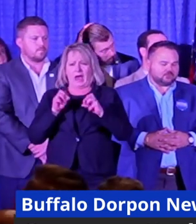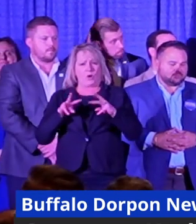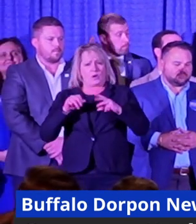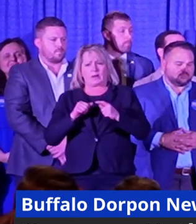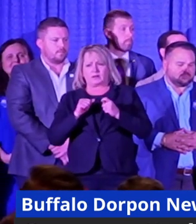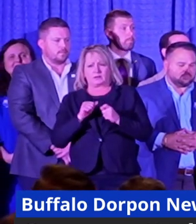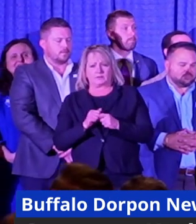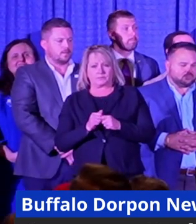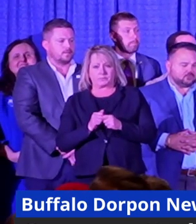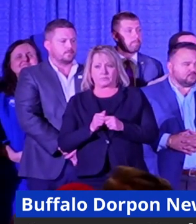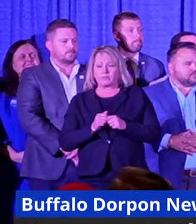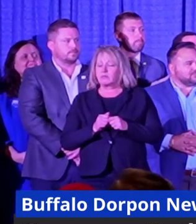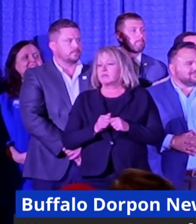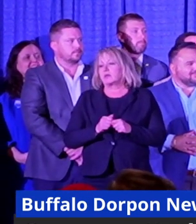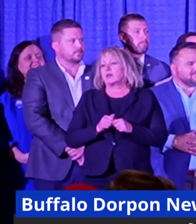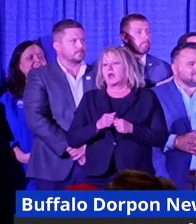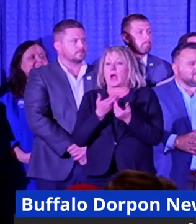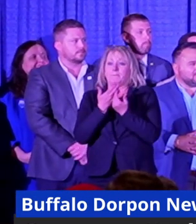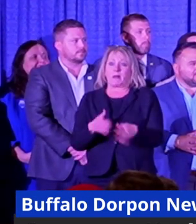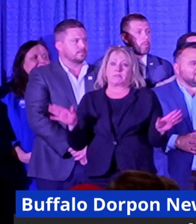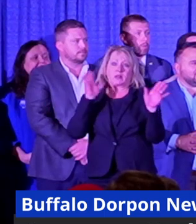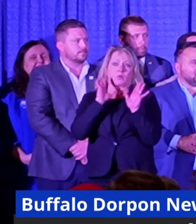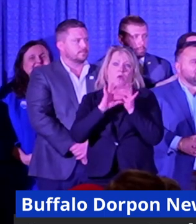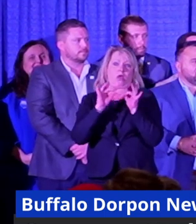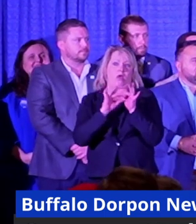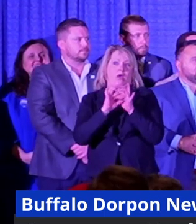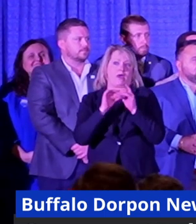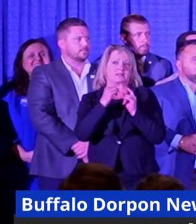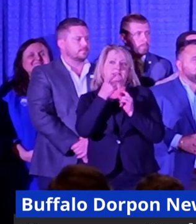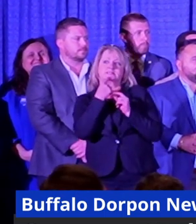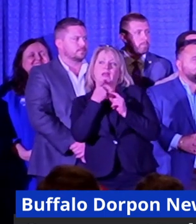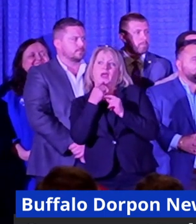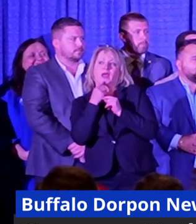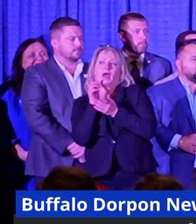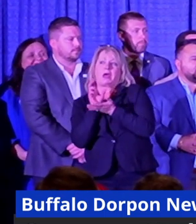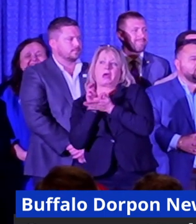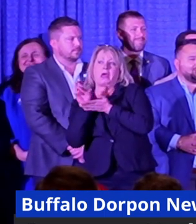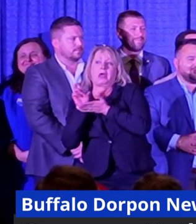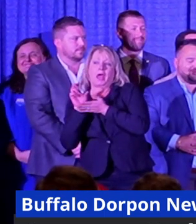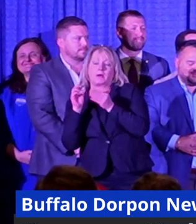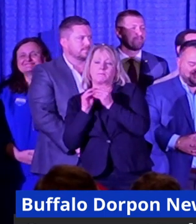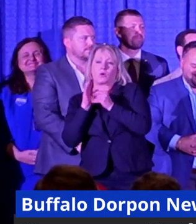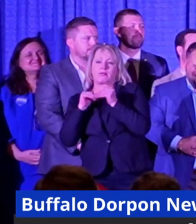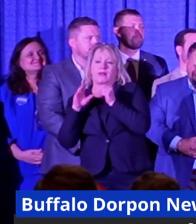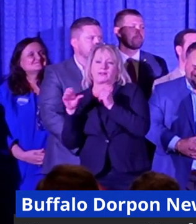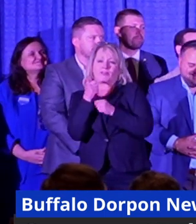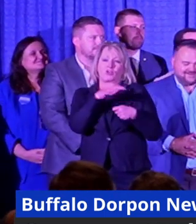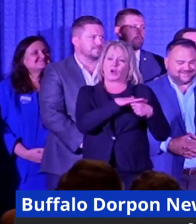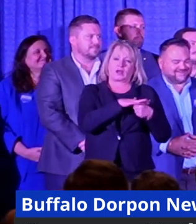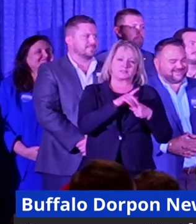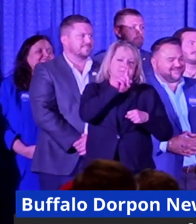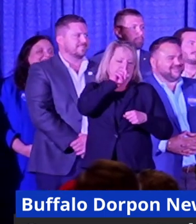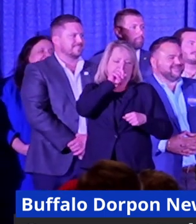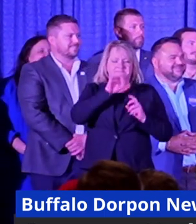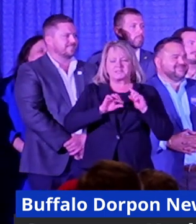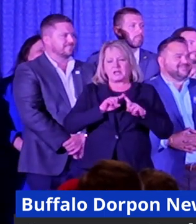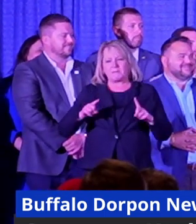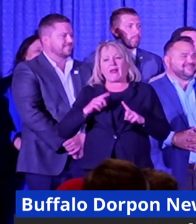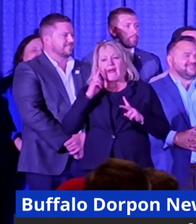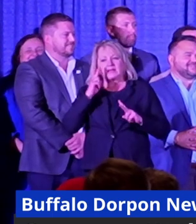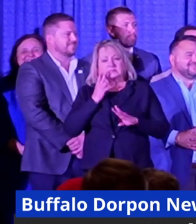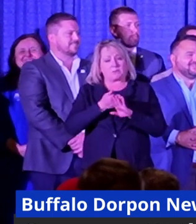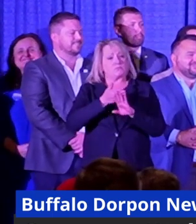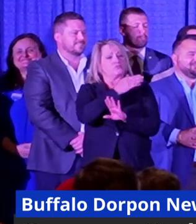Now, I don't think she'll publicly come out and say she's giving us a little more than maybe other areas of the state, but I saw what